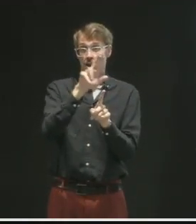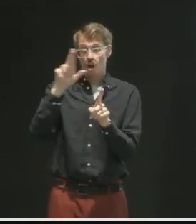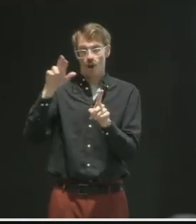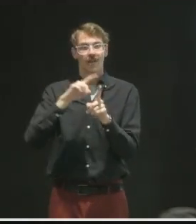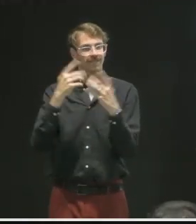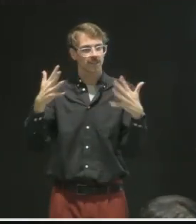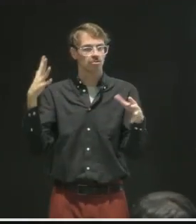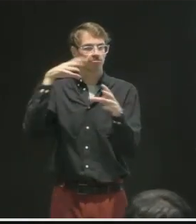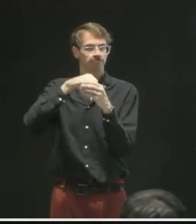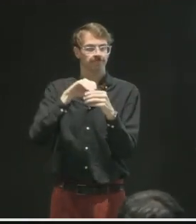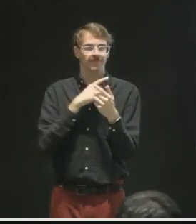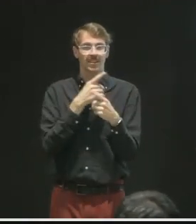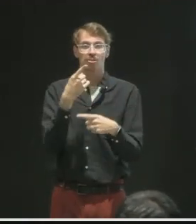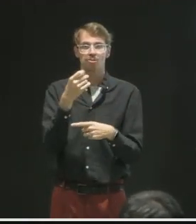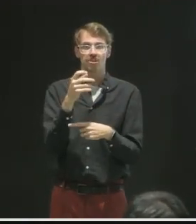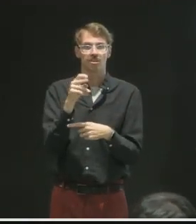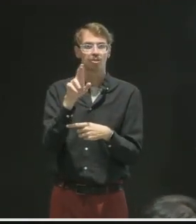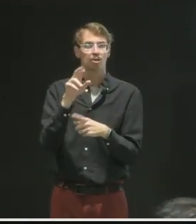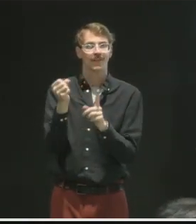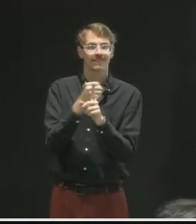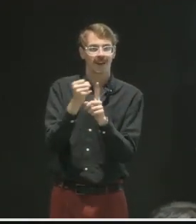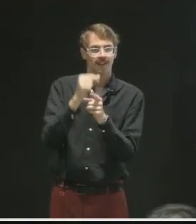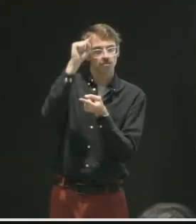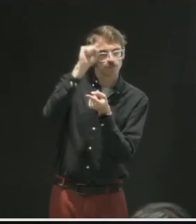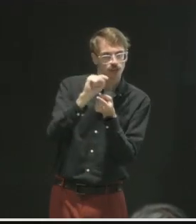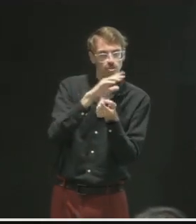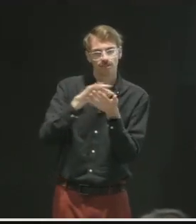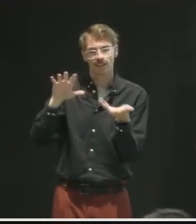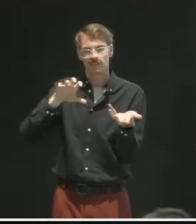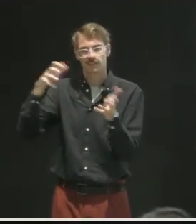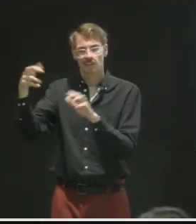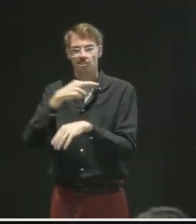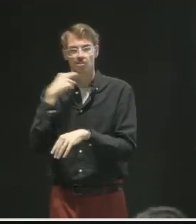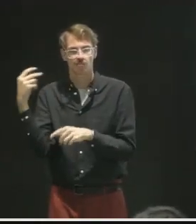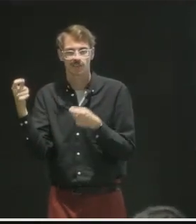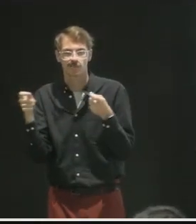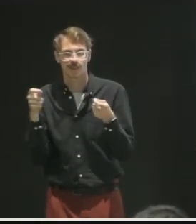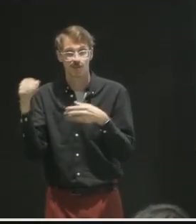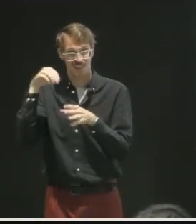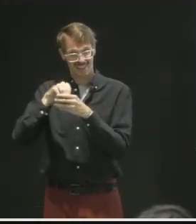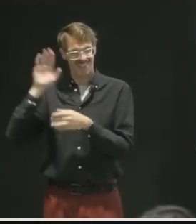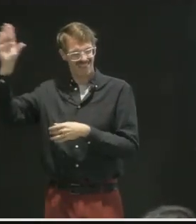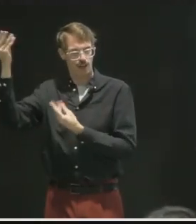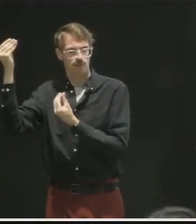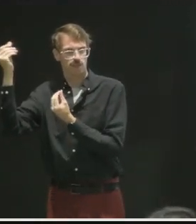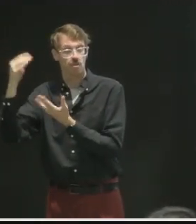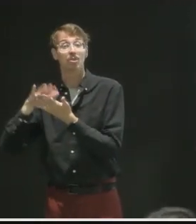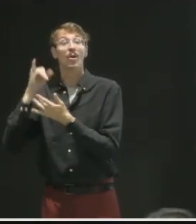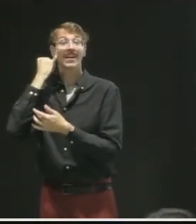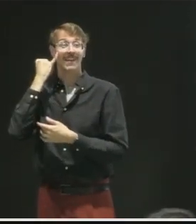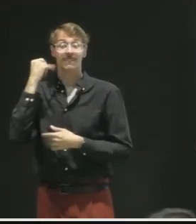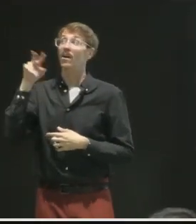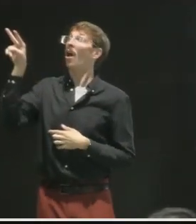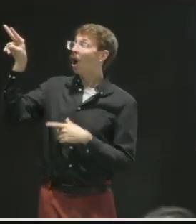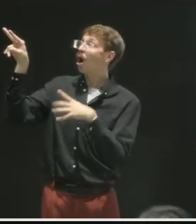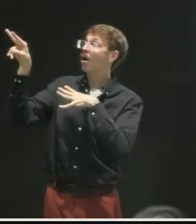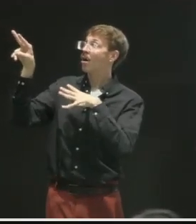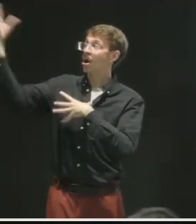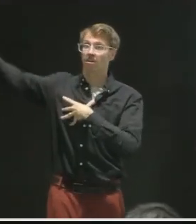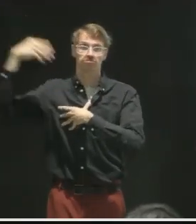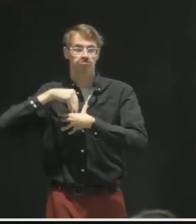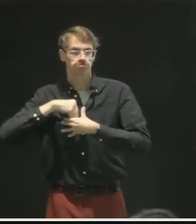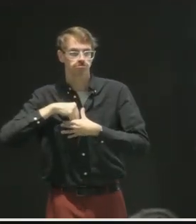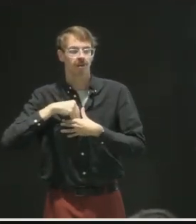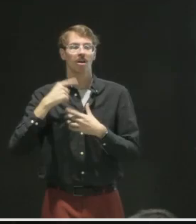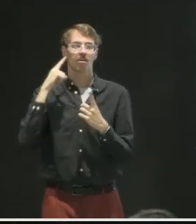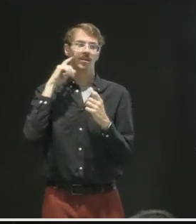and preparedness. So those kind of materials, if we could incorporate into our program, it would be great, we believe. So those